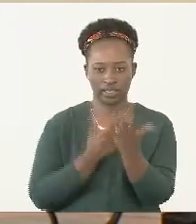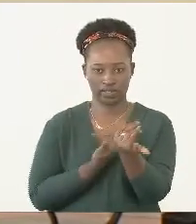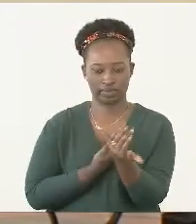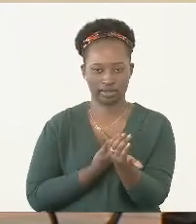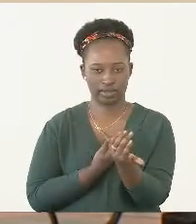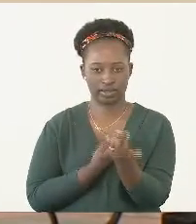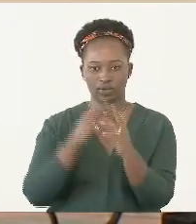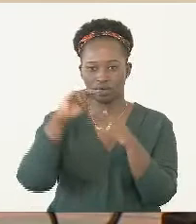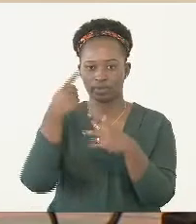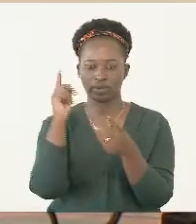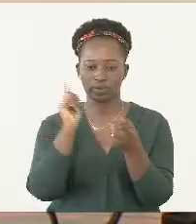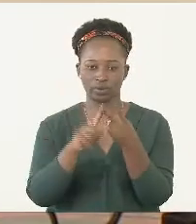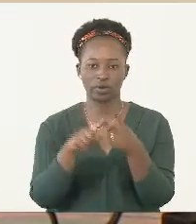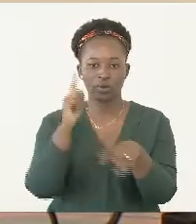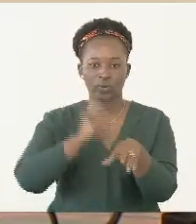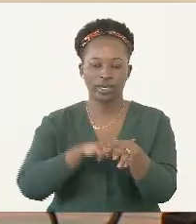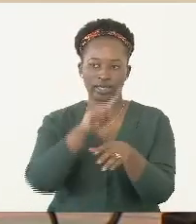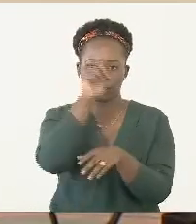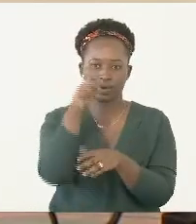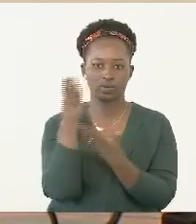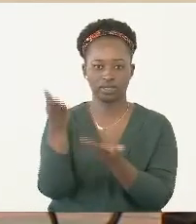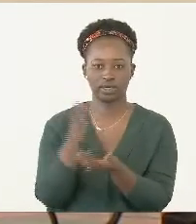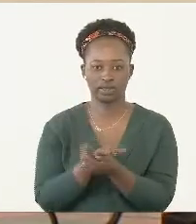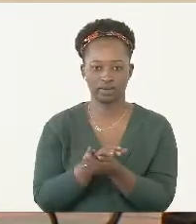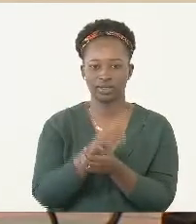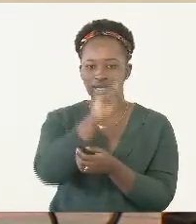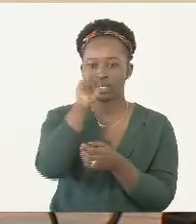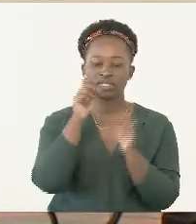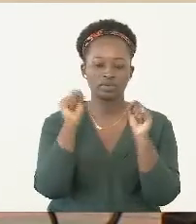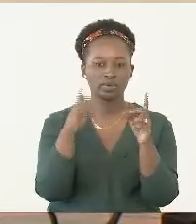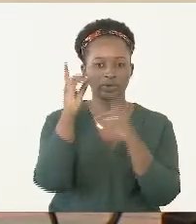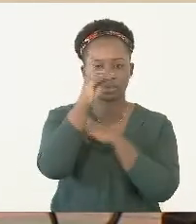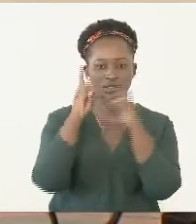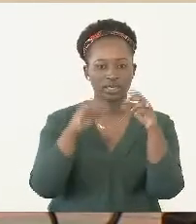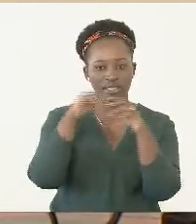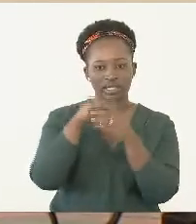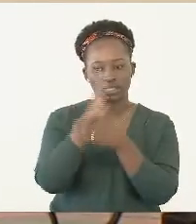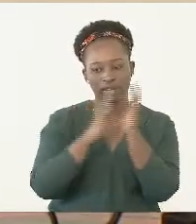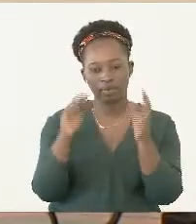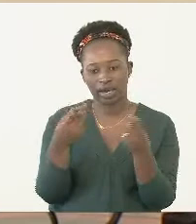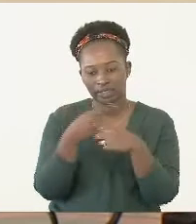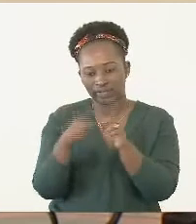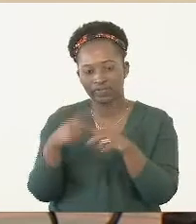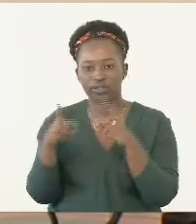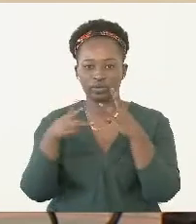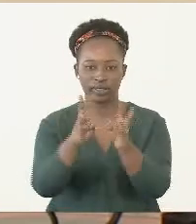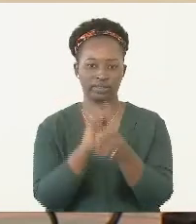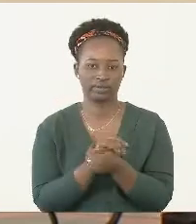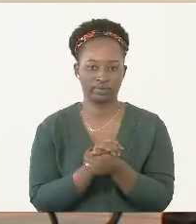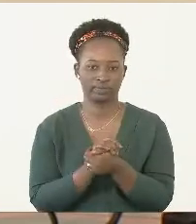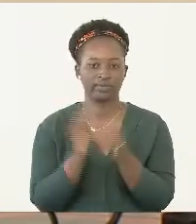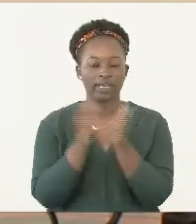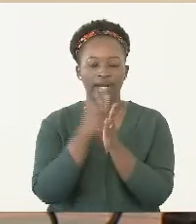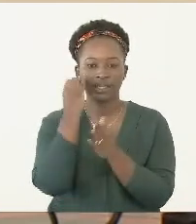respond to when questions come? Can they be designed in somehow a different way? And